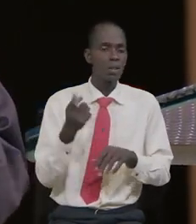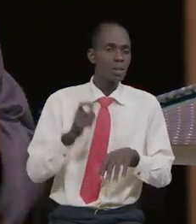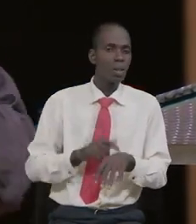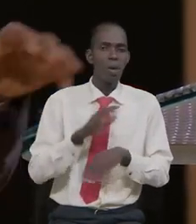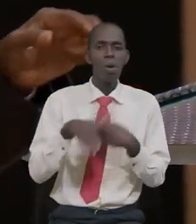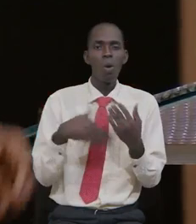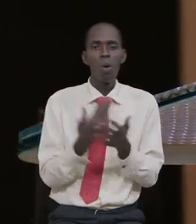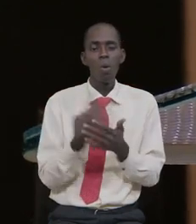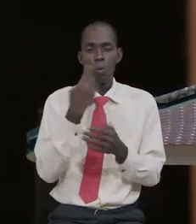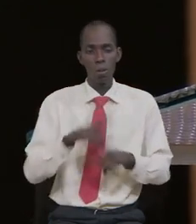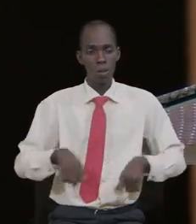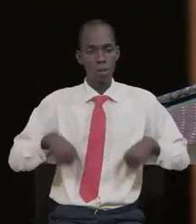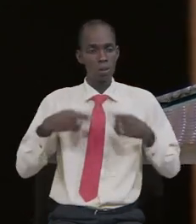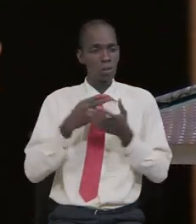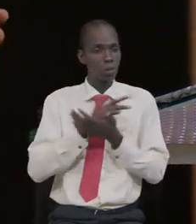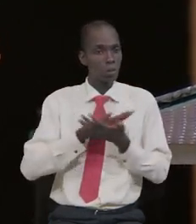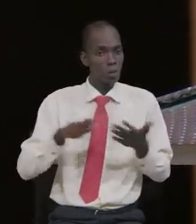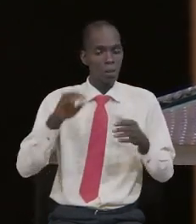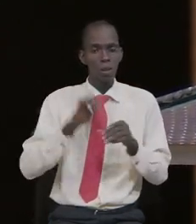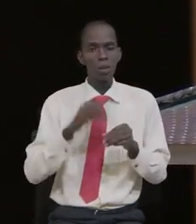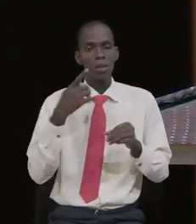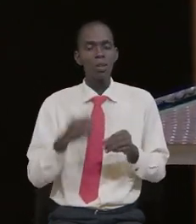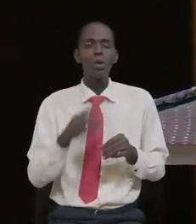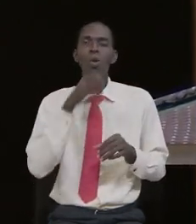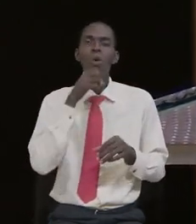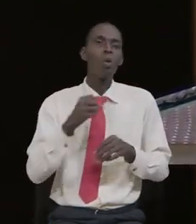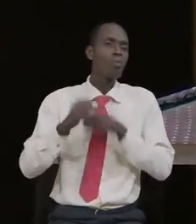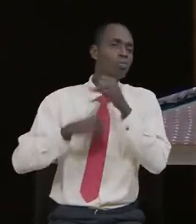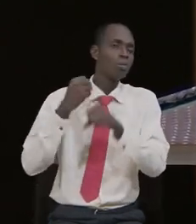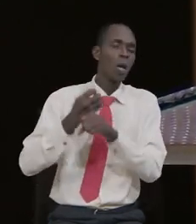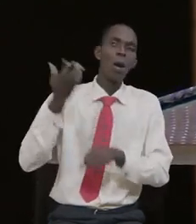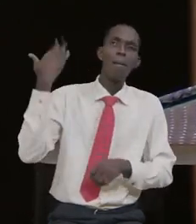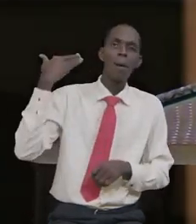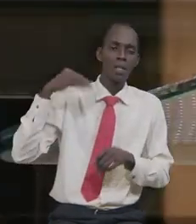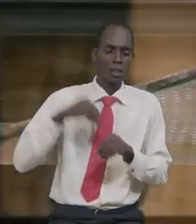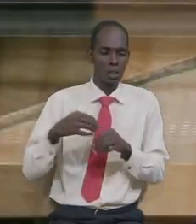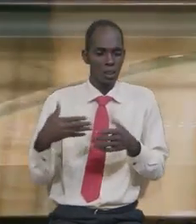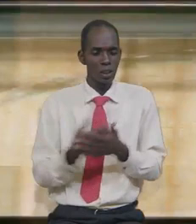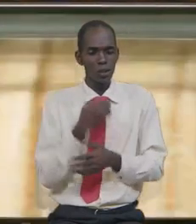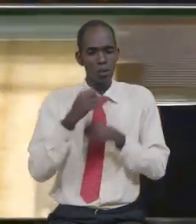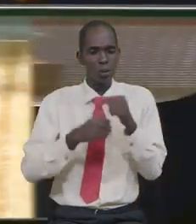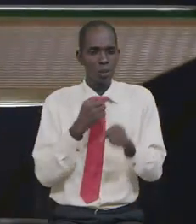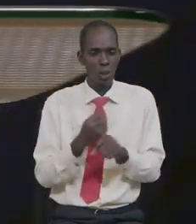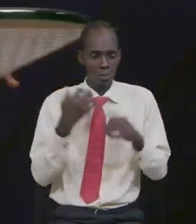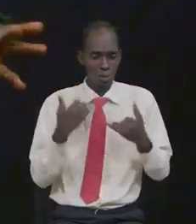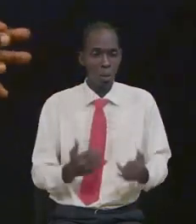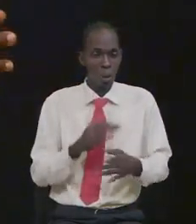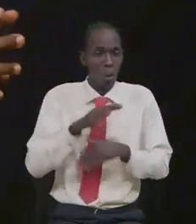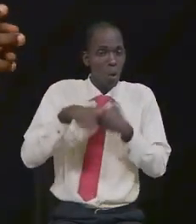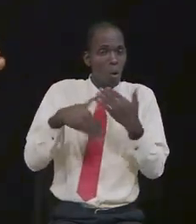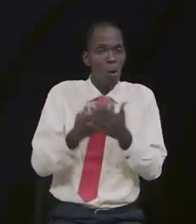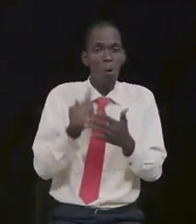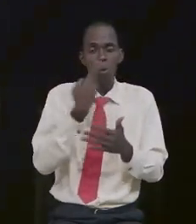godly in the first century, in the 21st century, all that will live godly in the